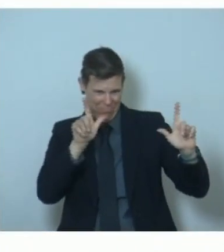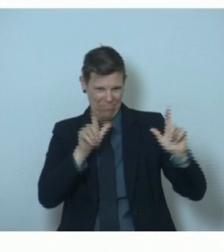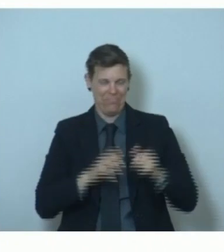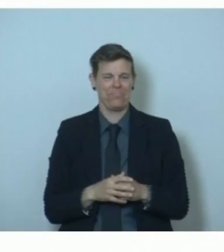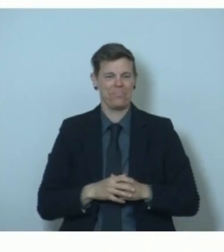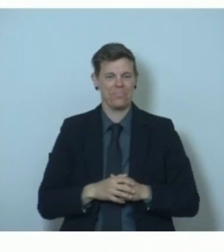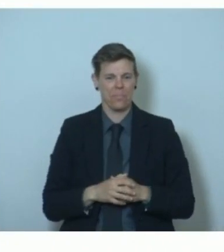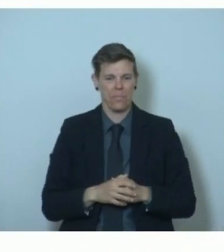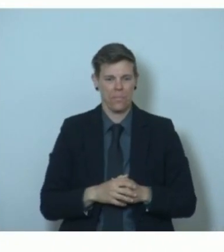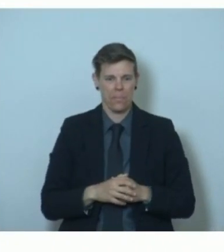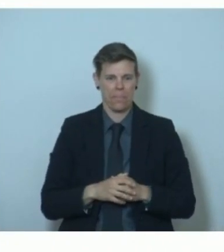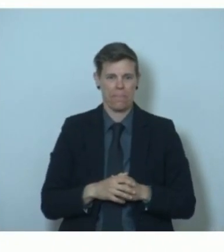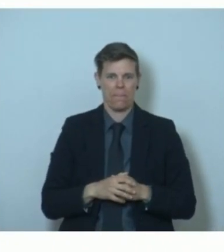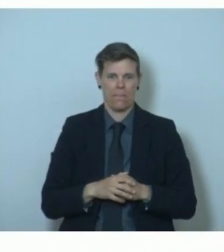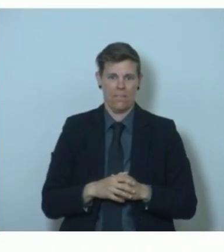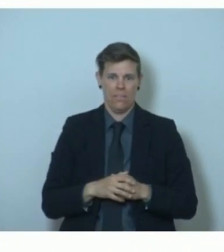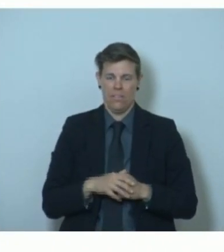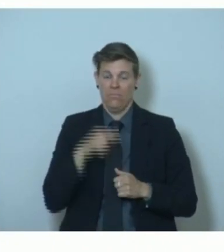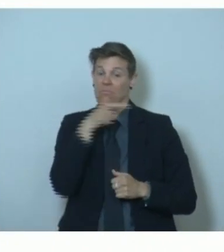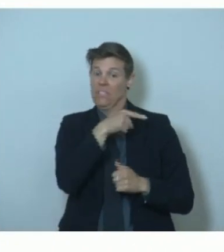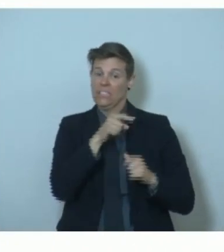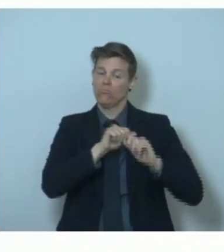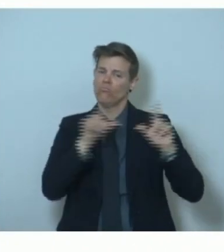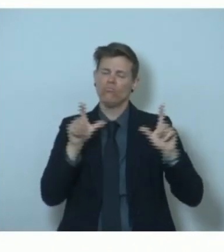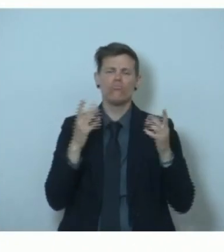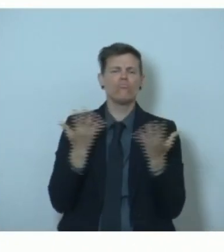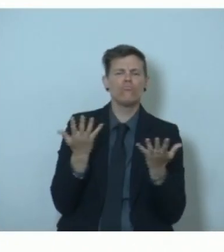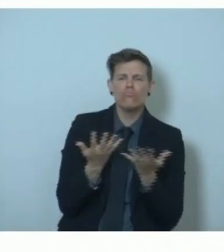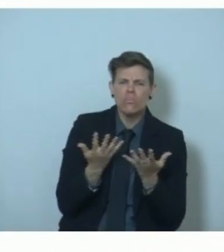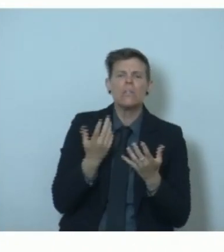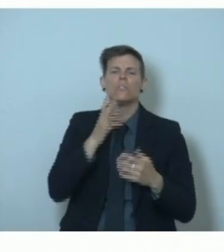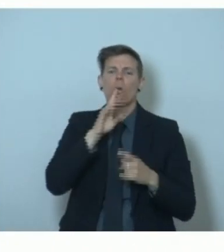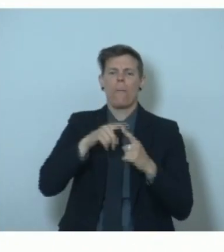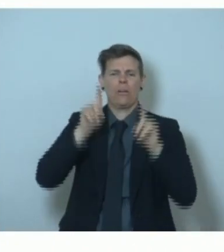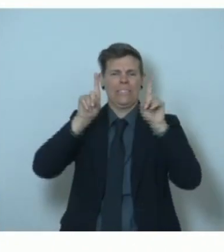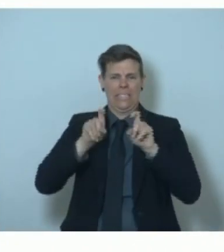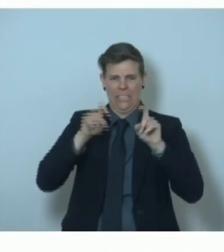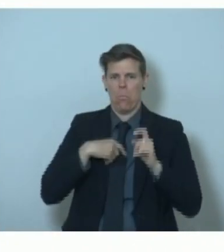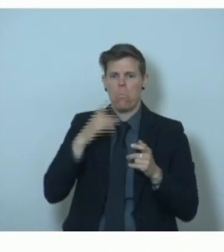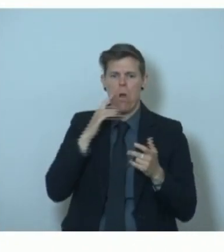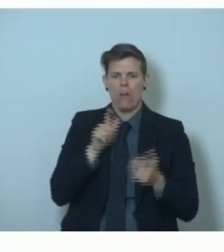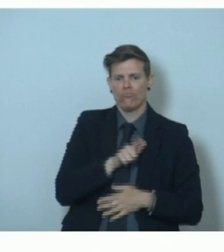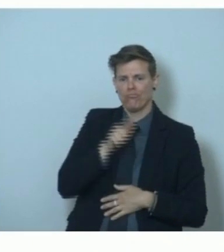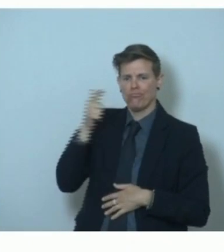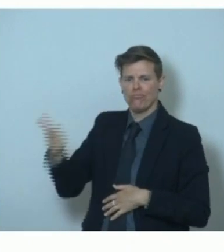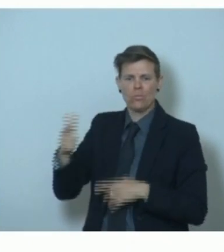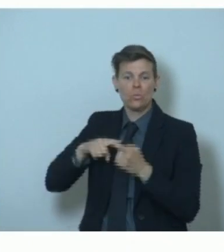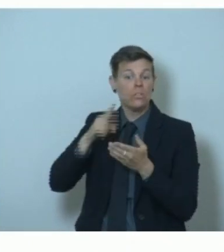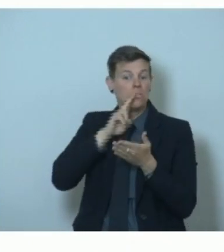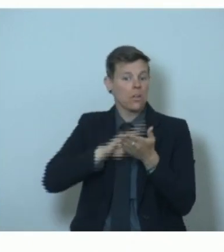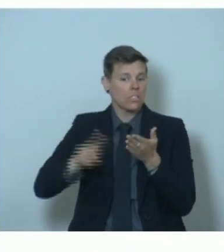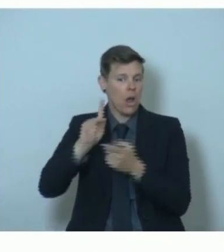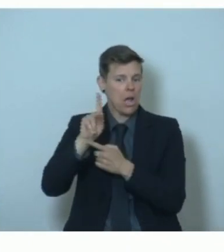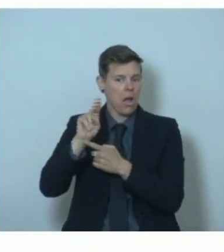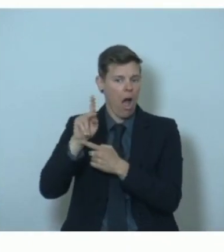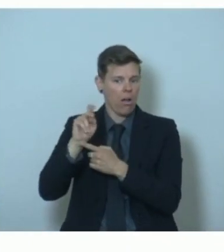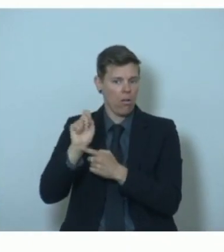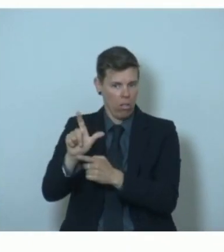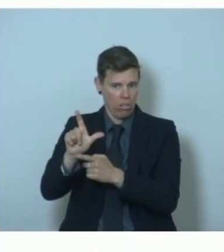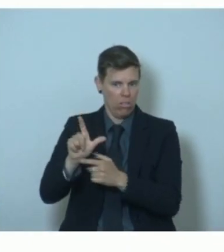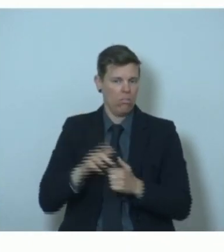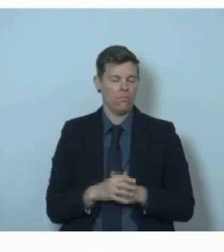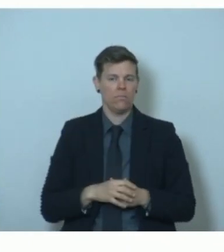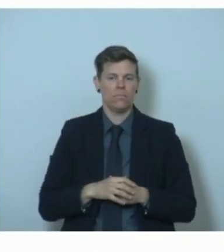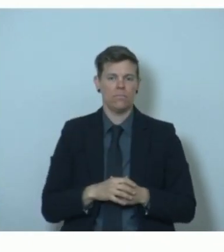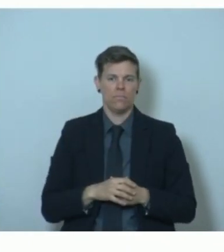This is a testing slide, so we're going to go to Kathy. I need to do a better job with our folks, just for people who are